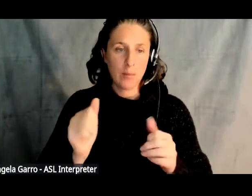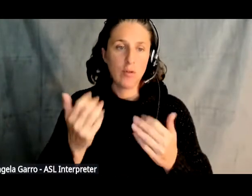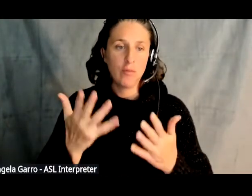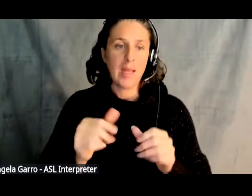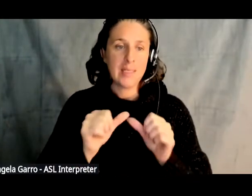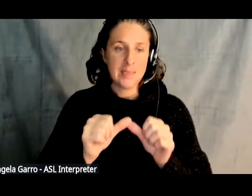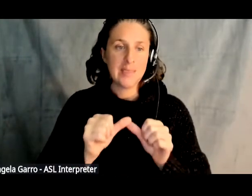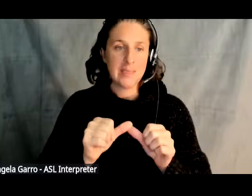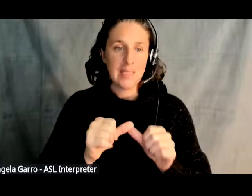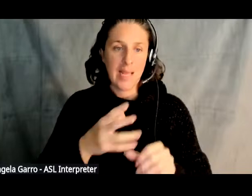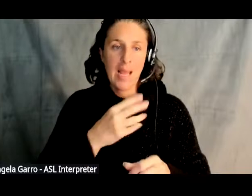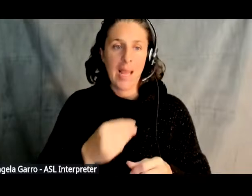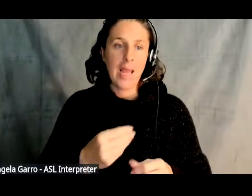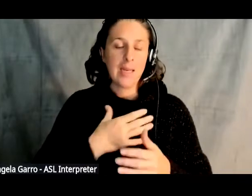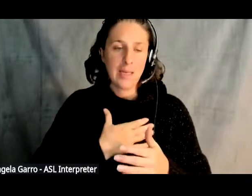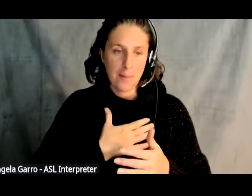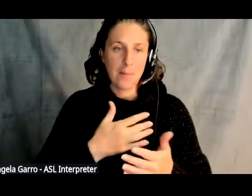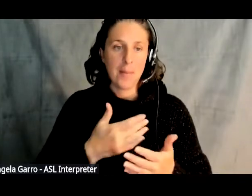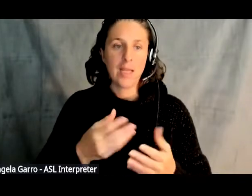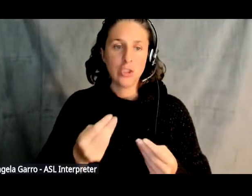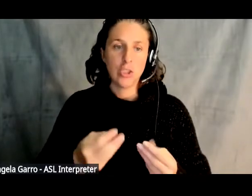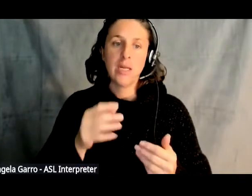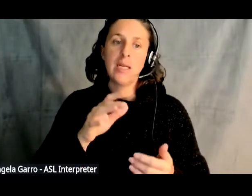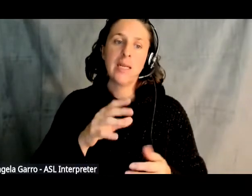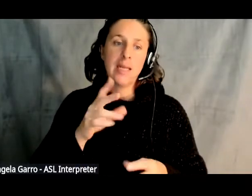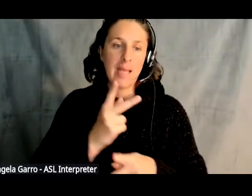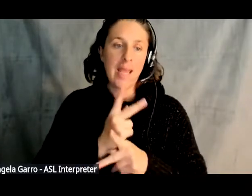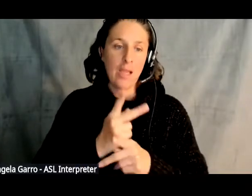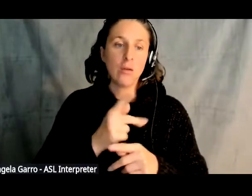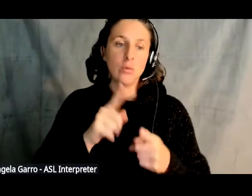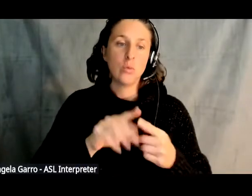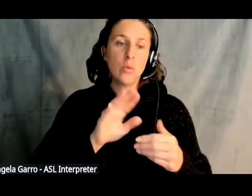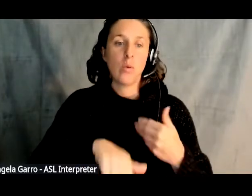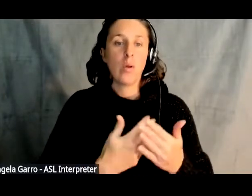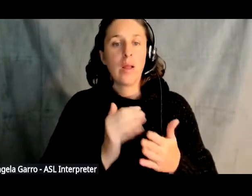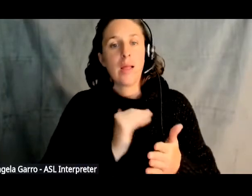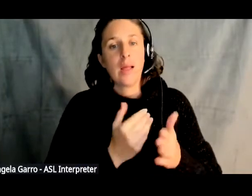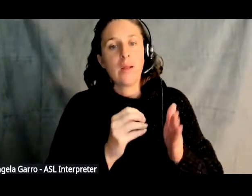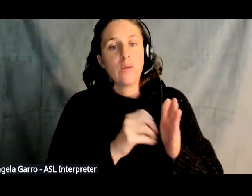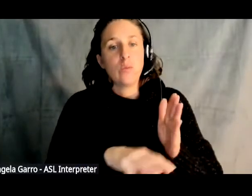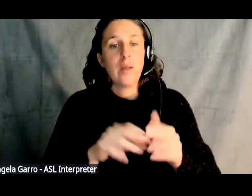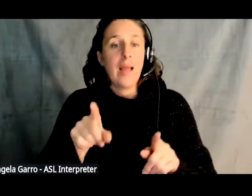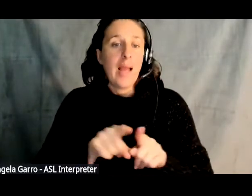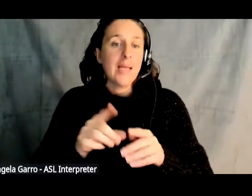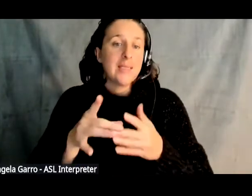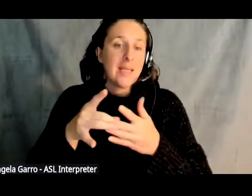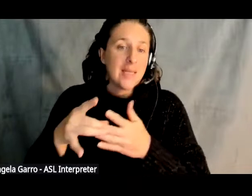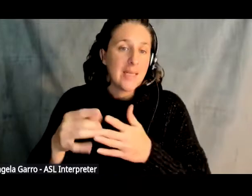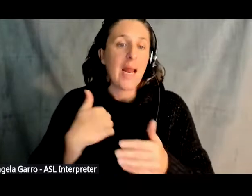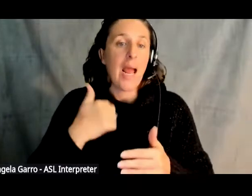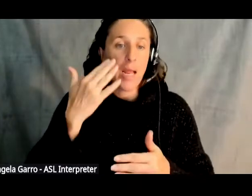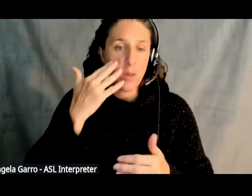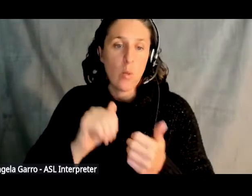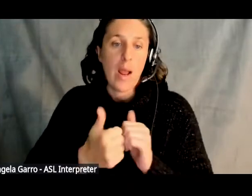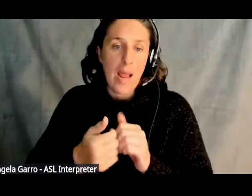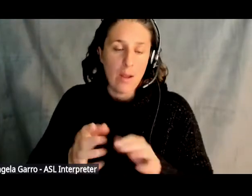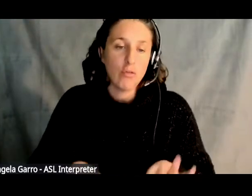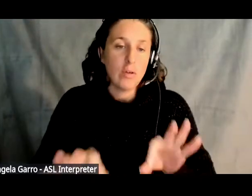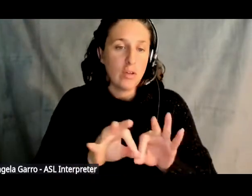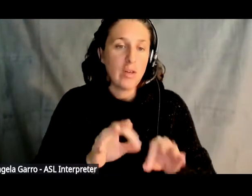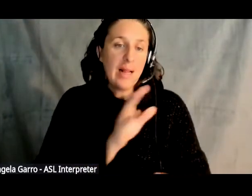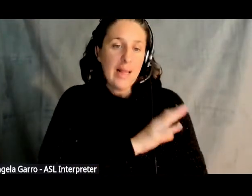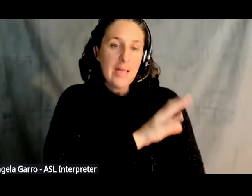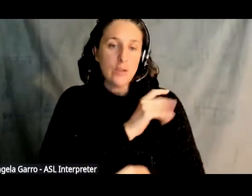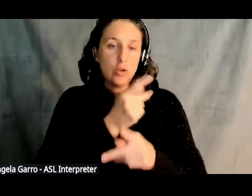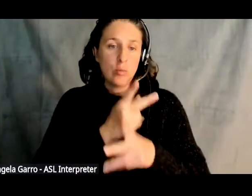consistent and compassionate care to all our students. As a lead, I know how critical a clinical supervisor